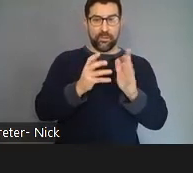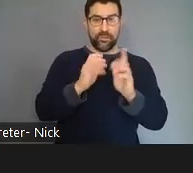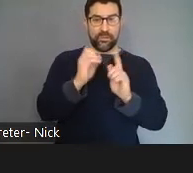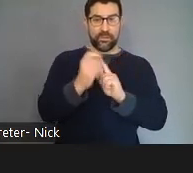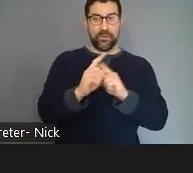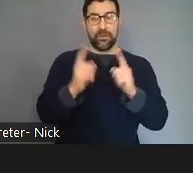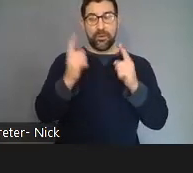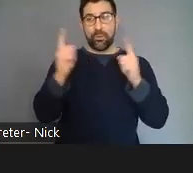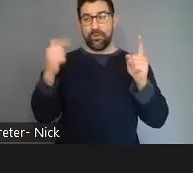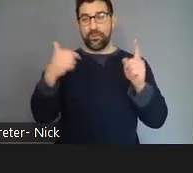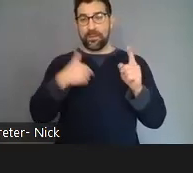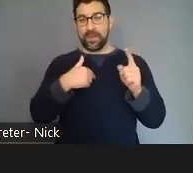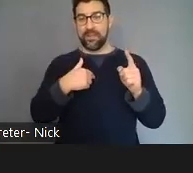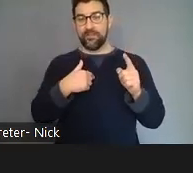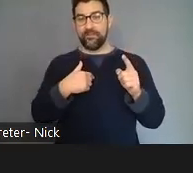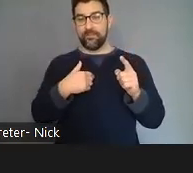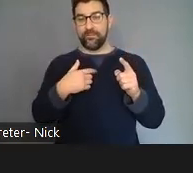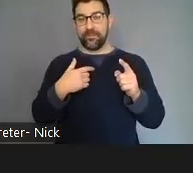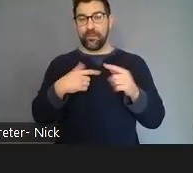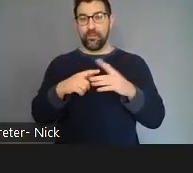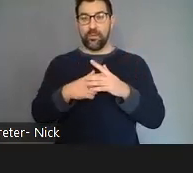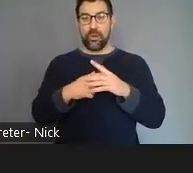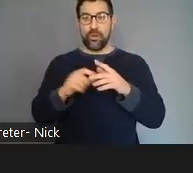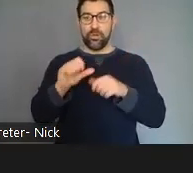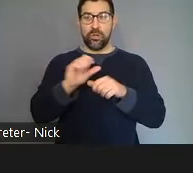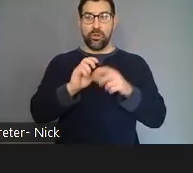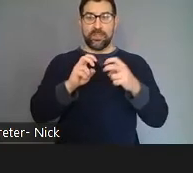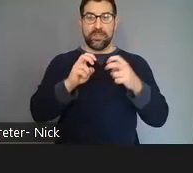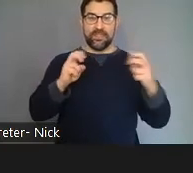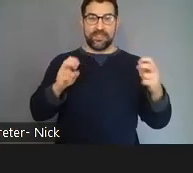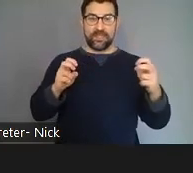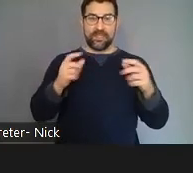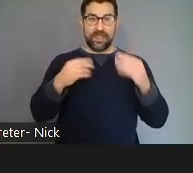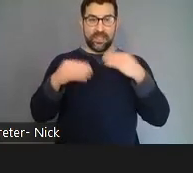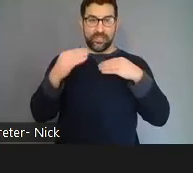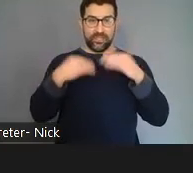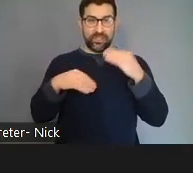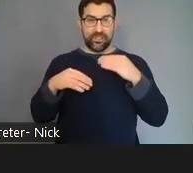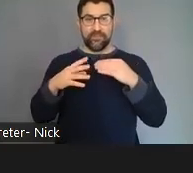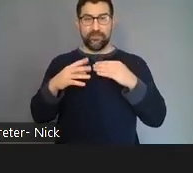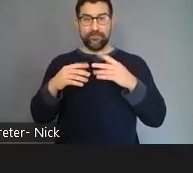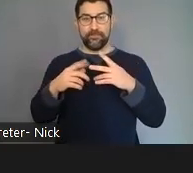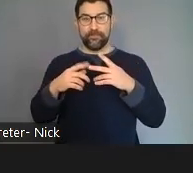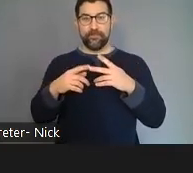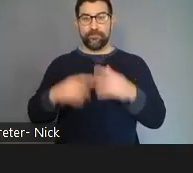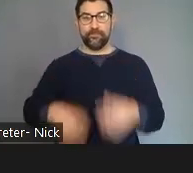working for me. And we did have start like socially distanced lunching and then flexibility around our lunches.